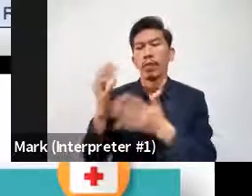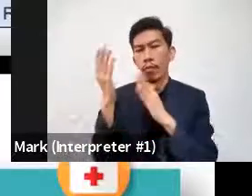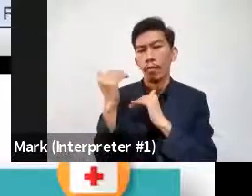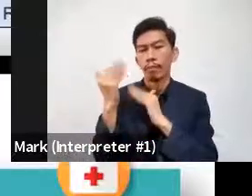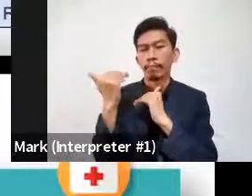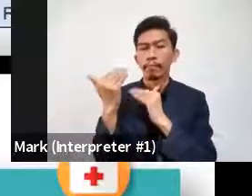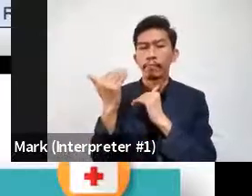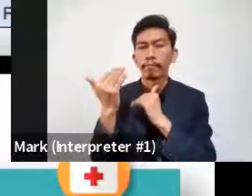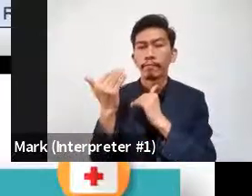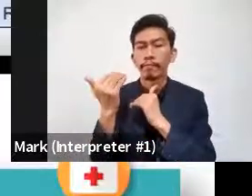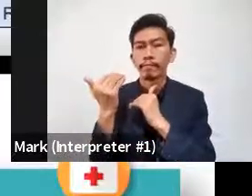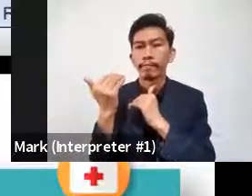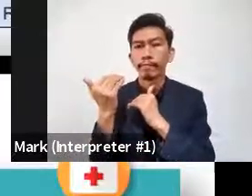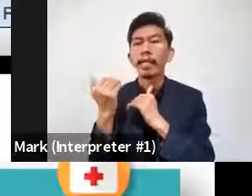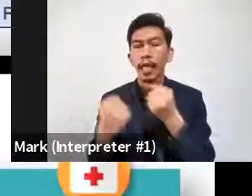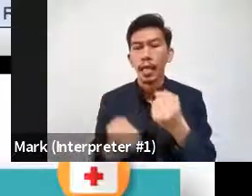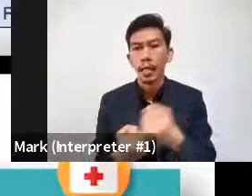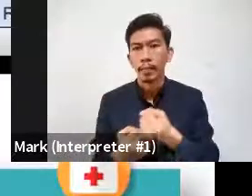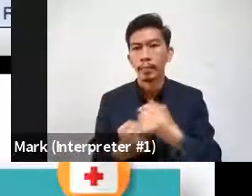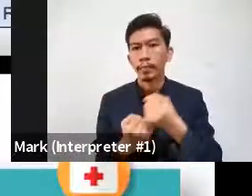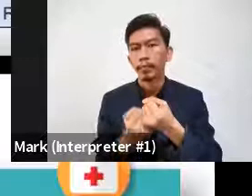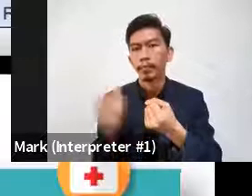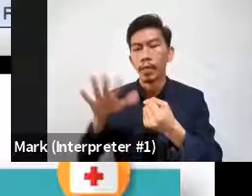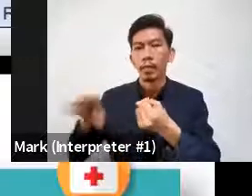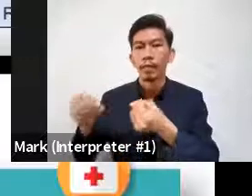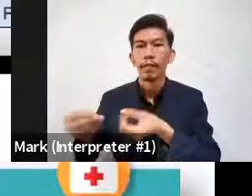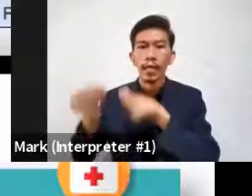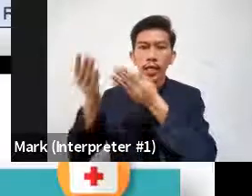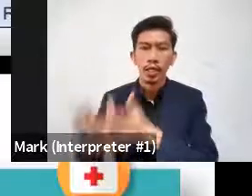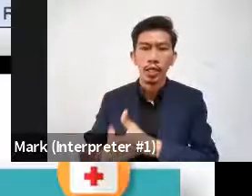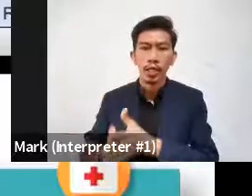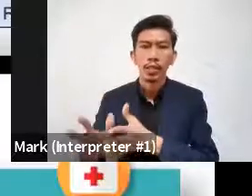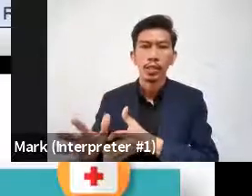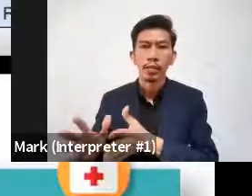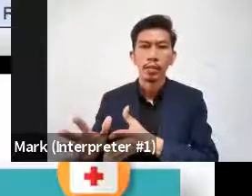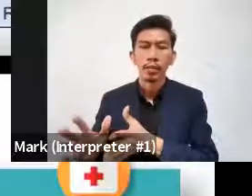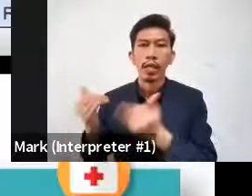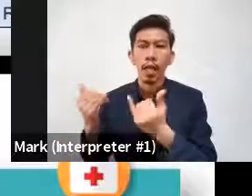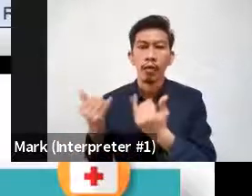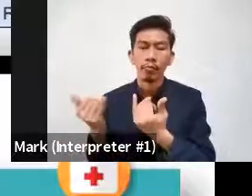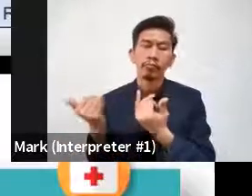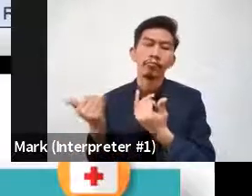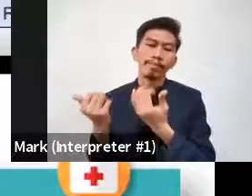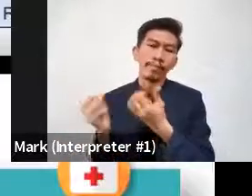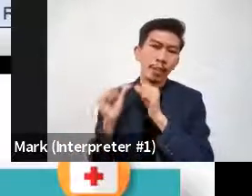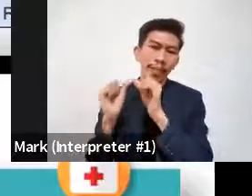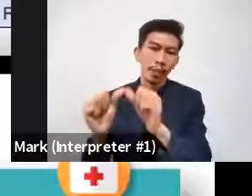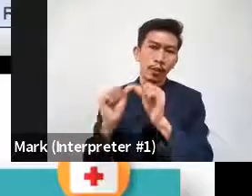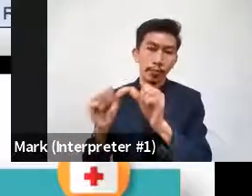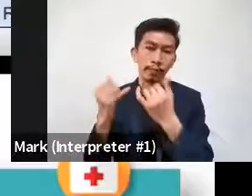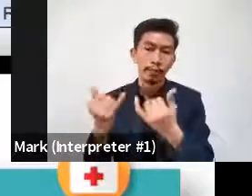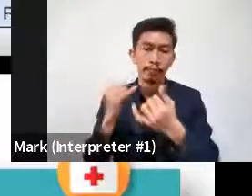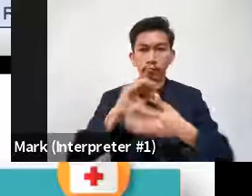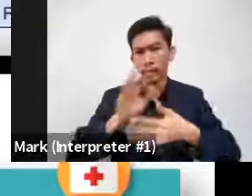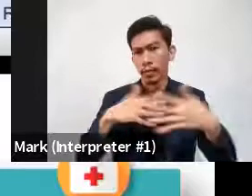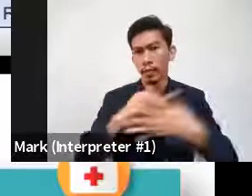uh, help our providers to go with the current situation, providing them the help and